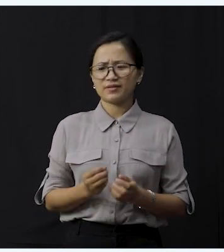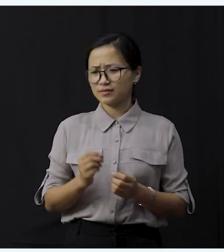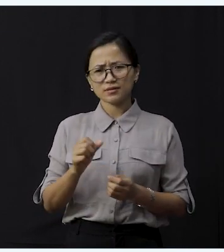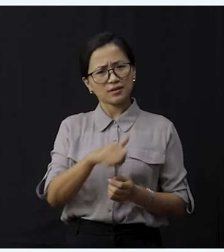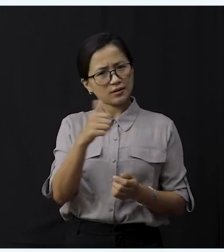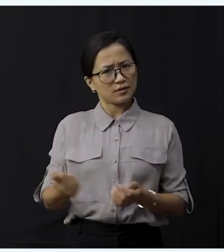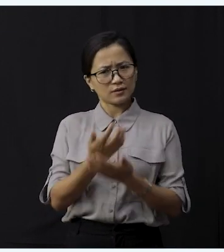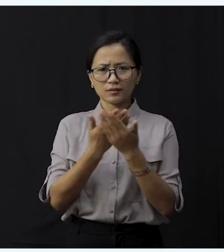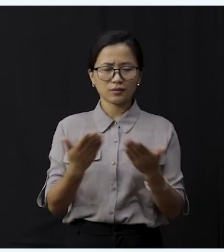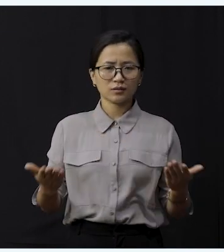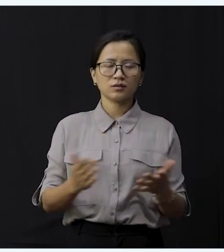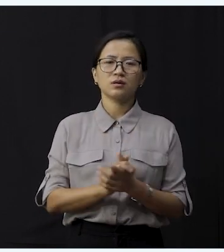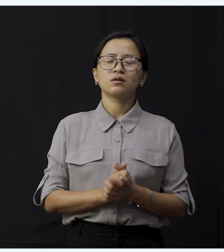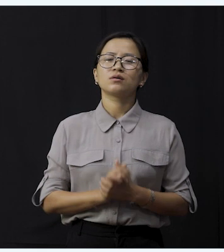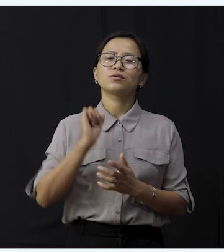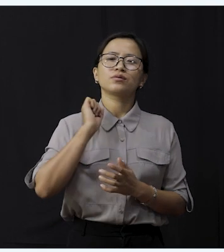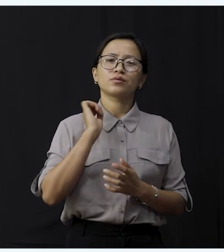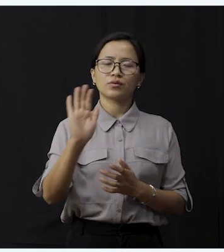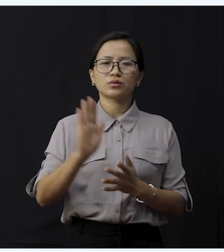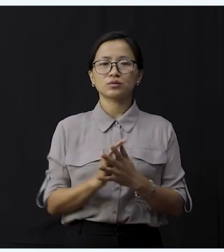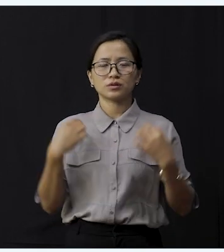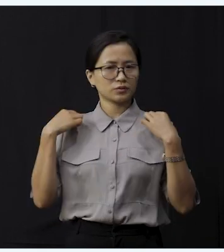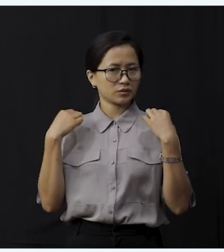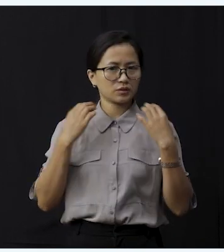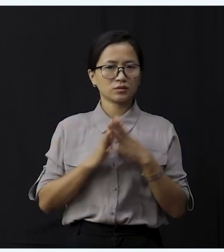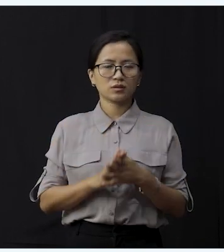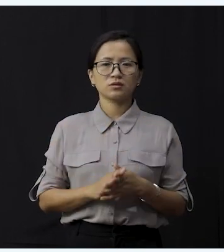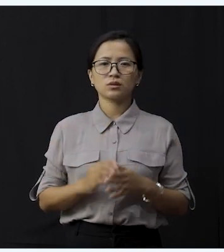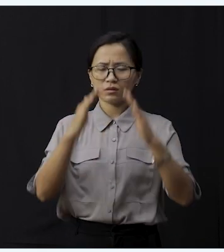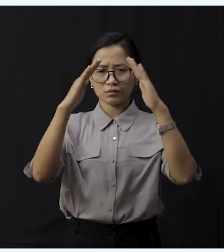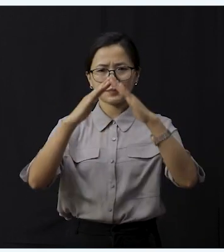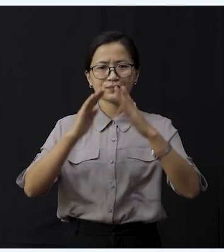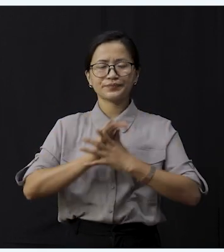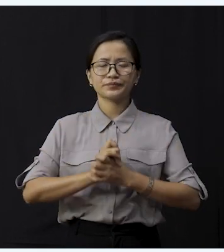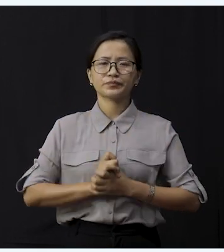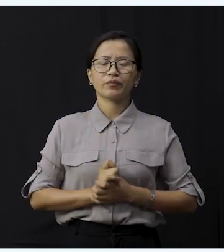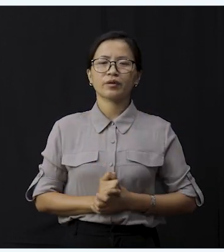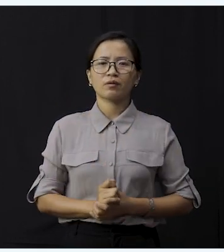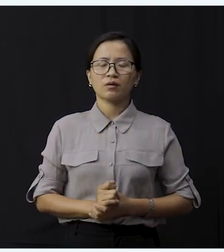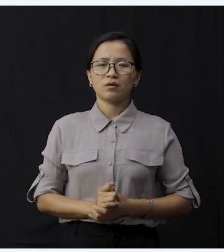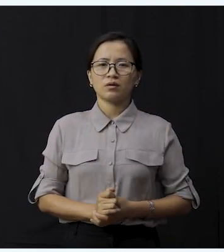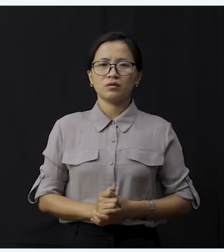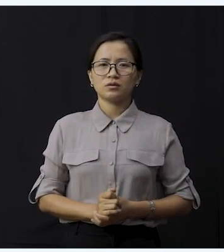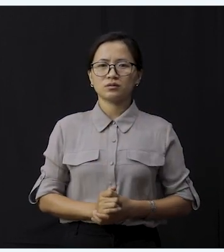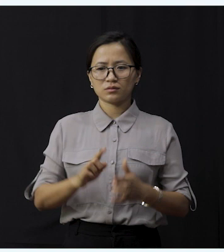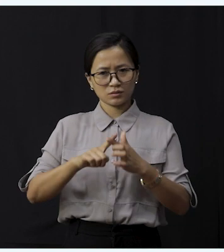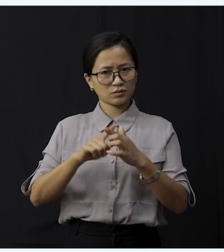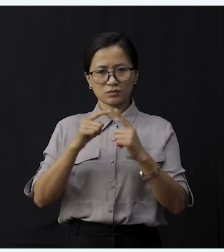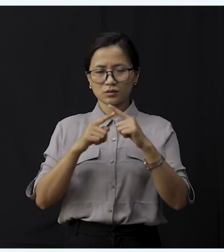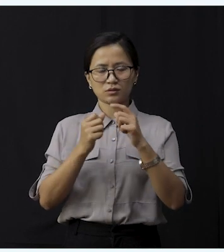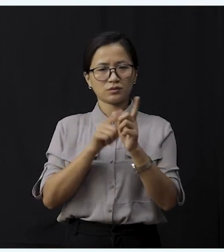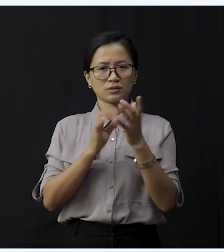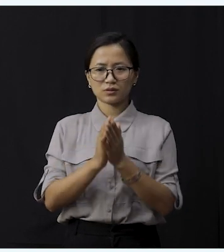anything, whether it may be your dress, or whether it may be your house, or whether it may be your toys,